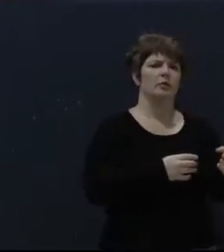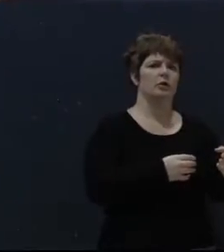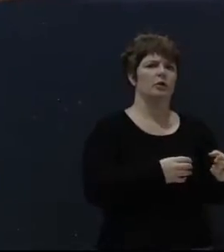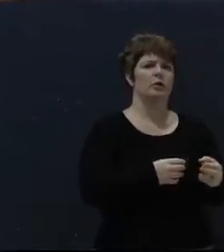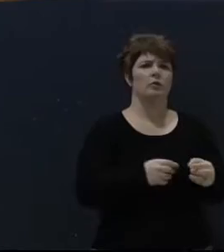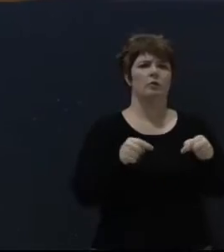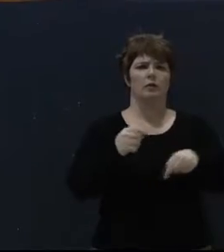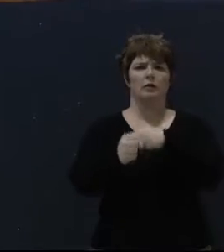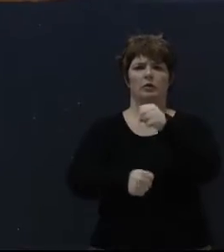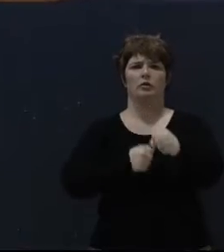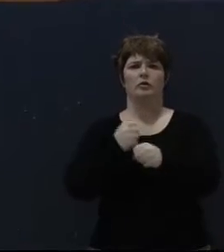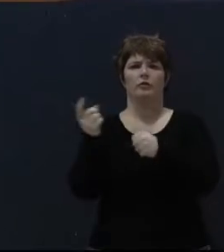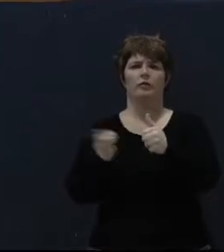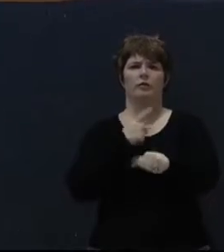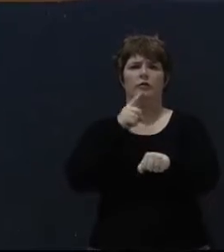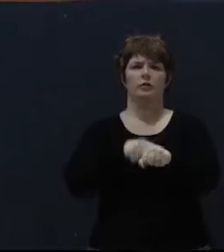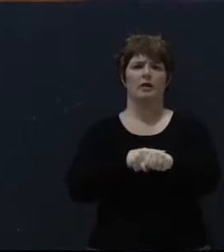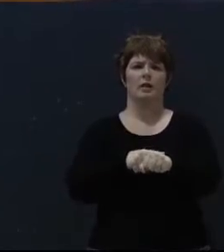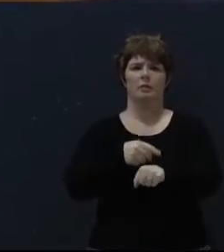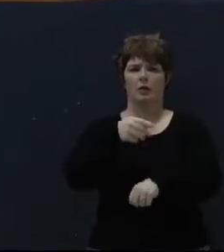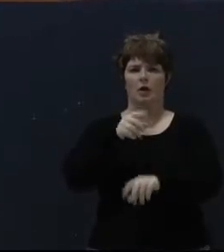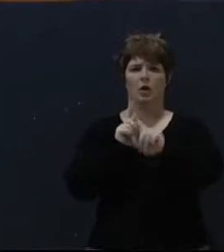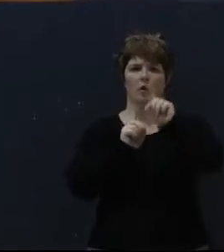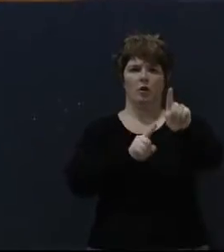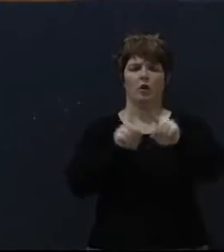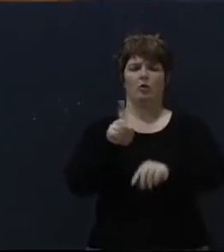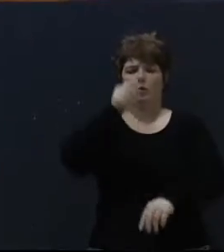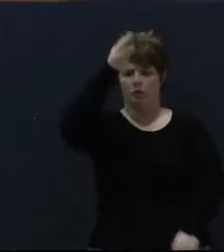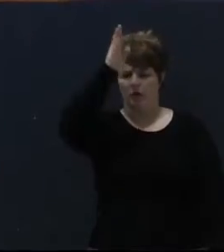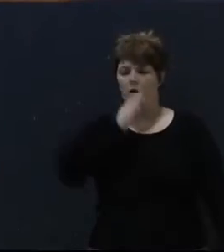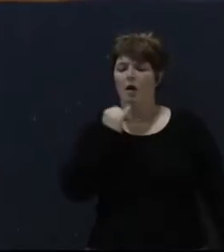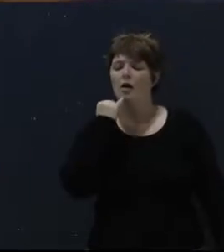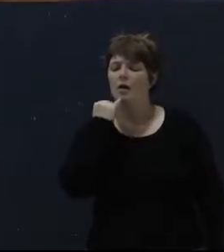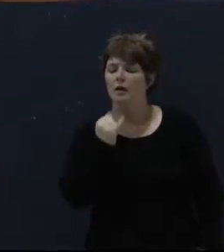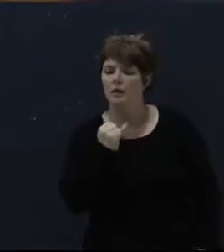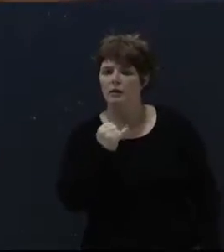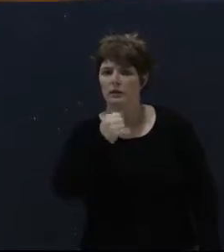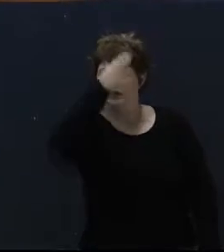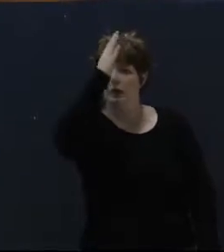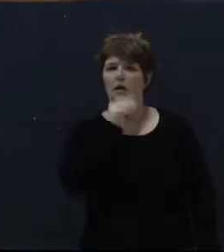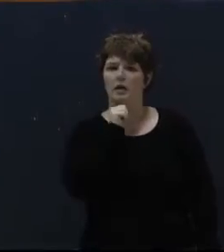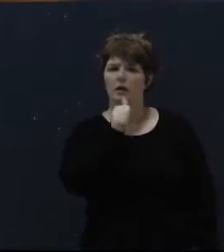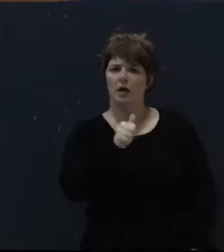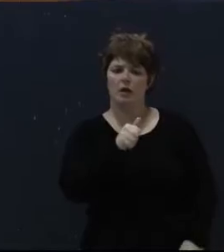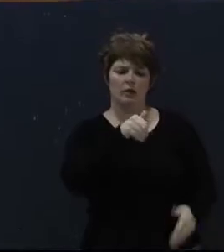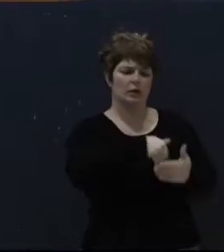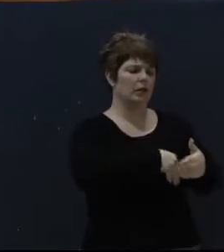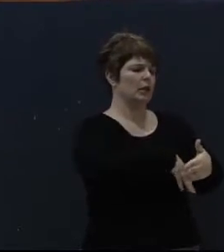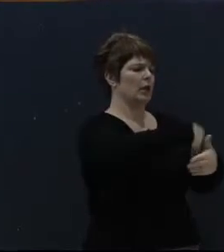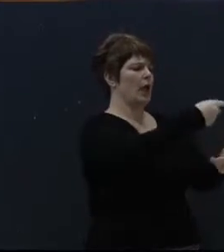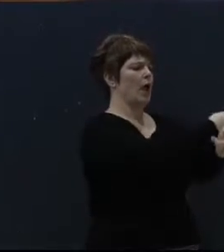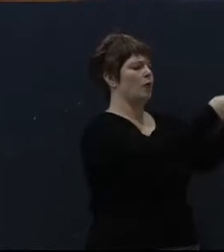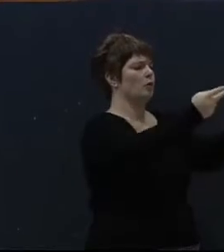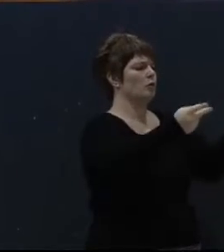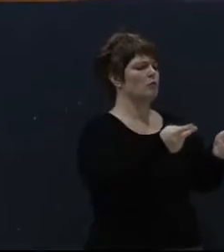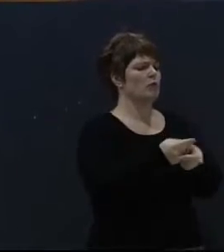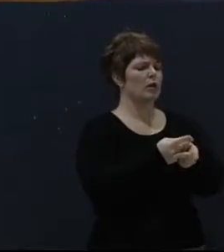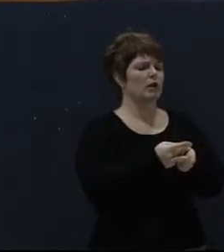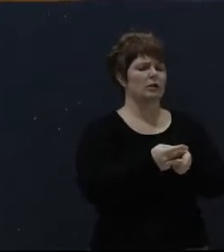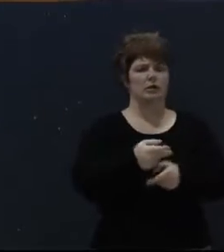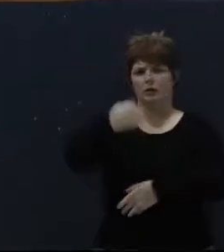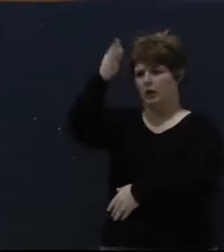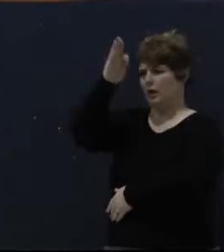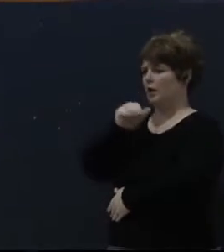your life, get where God is? God's not in the outer court. God's not even in